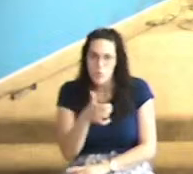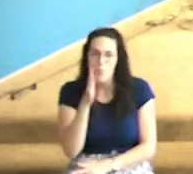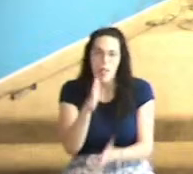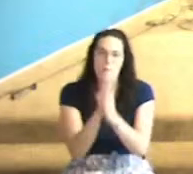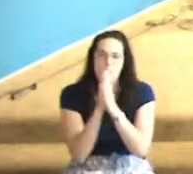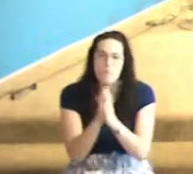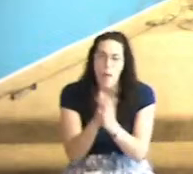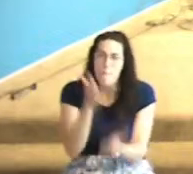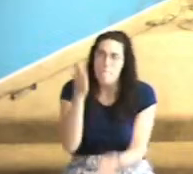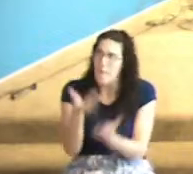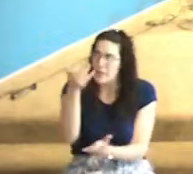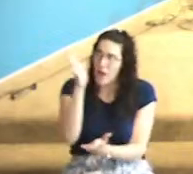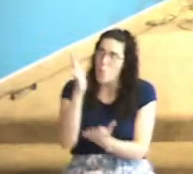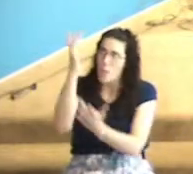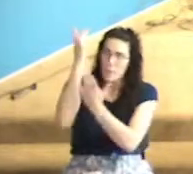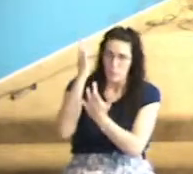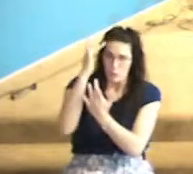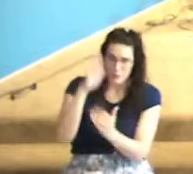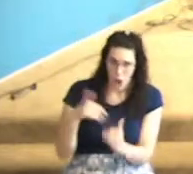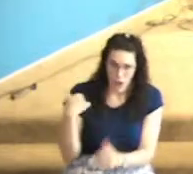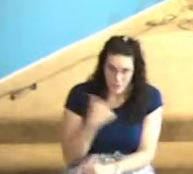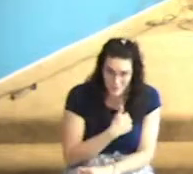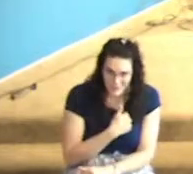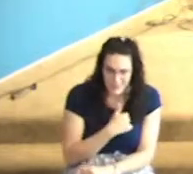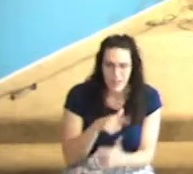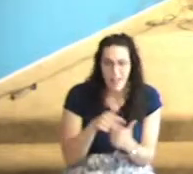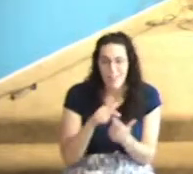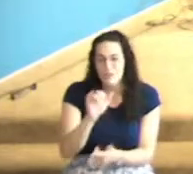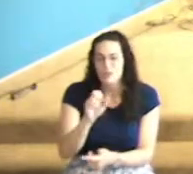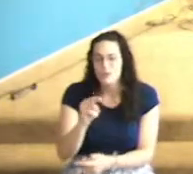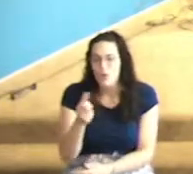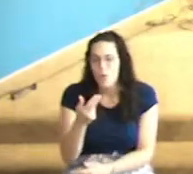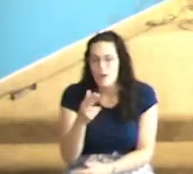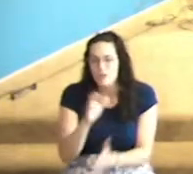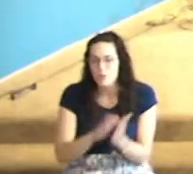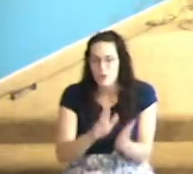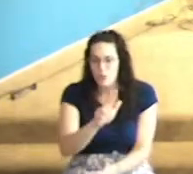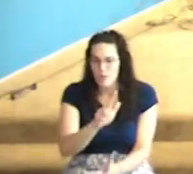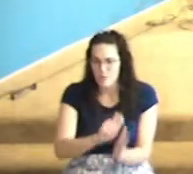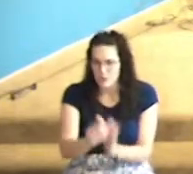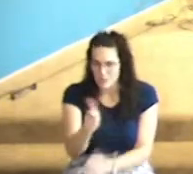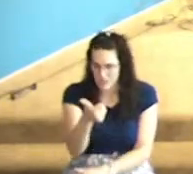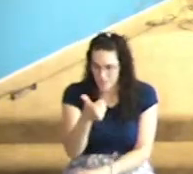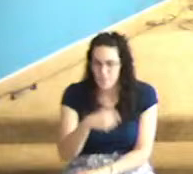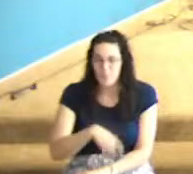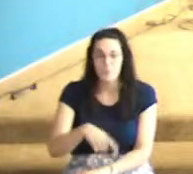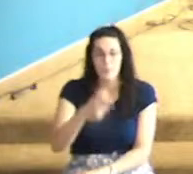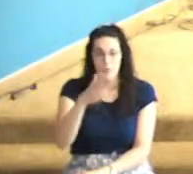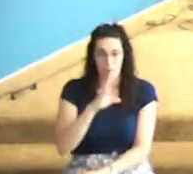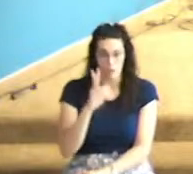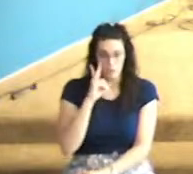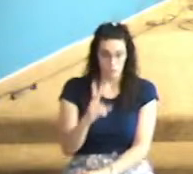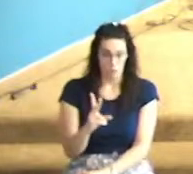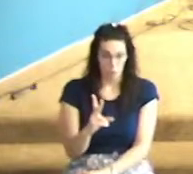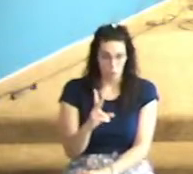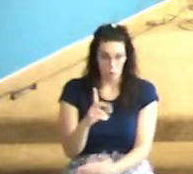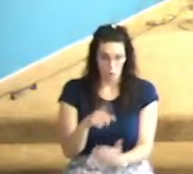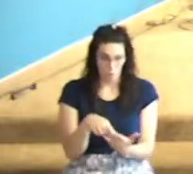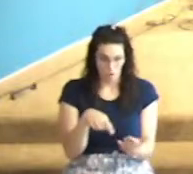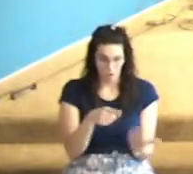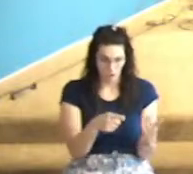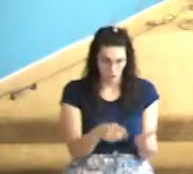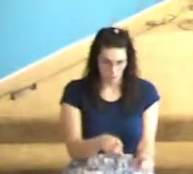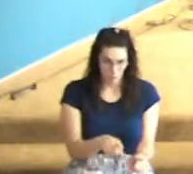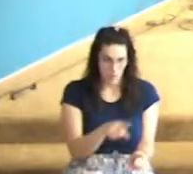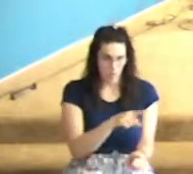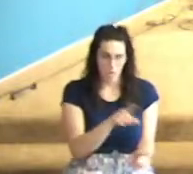on us. And we pick up the story in Jonah chapter 3, verse 10. When God saw that what they did and